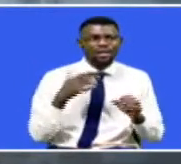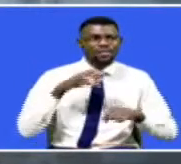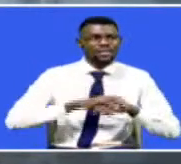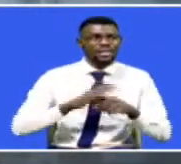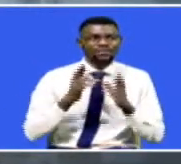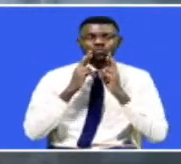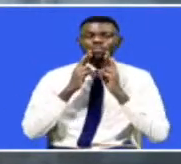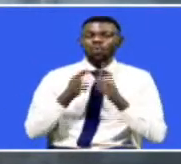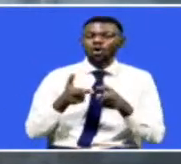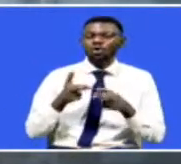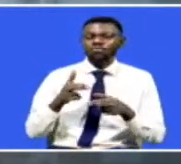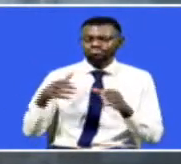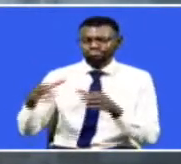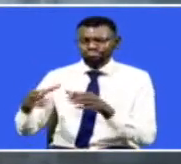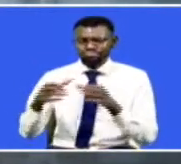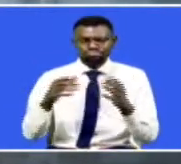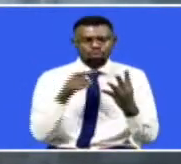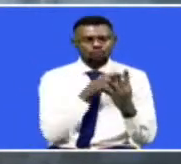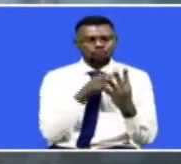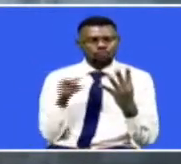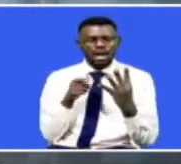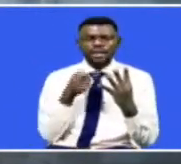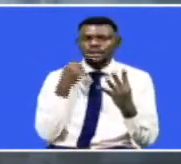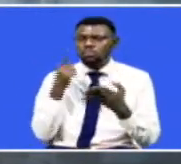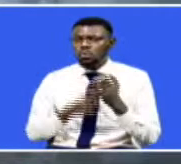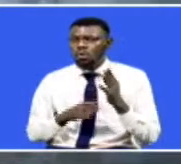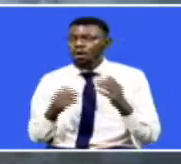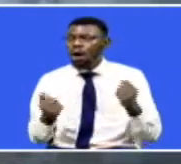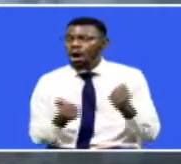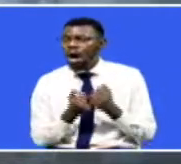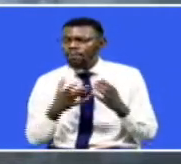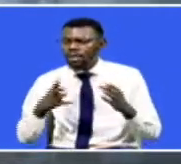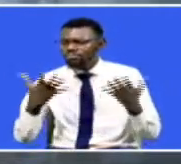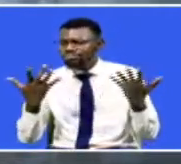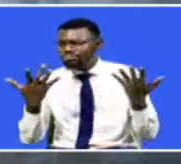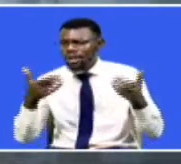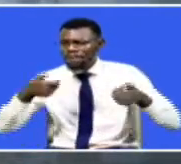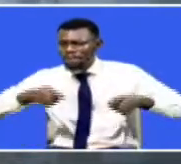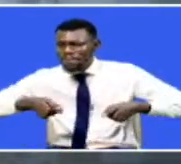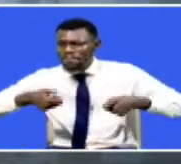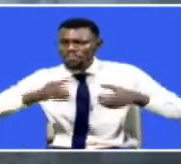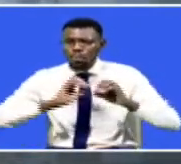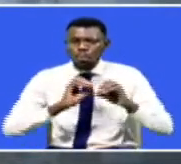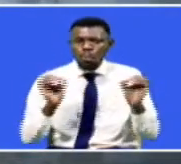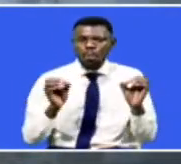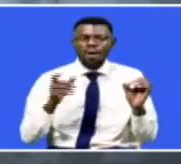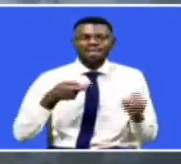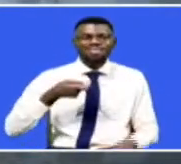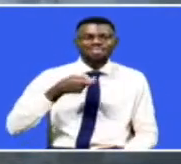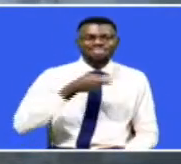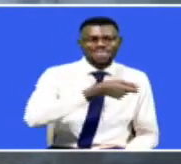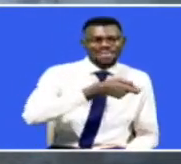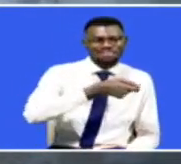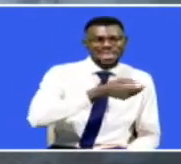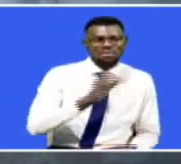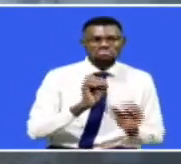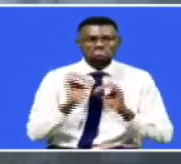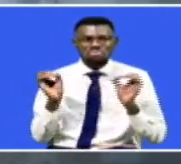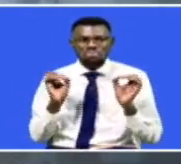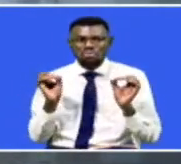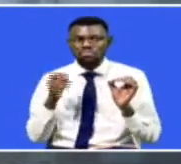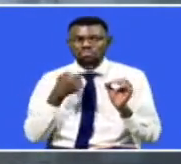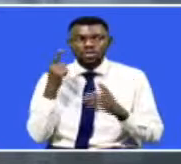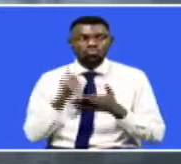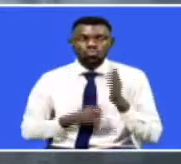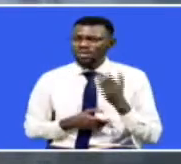she appointed in October, said all those whose biometrics were not verified should have been removed from the payroll, and demanded proof that they